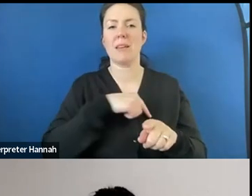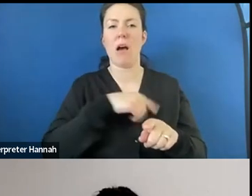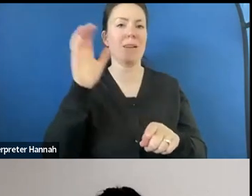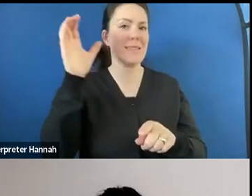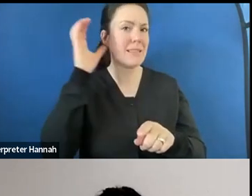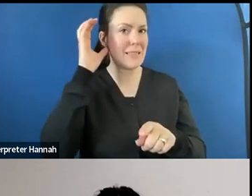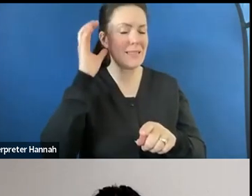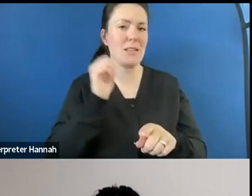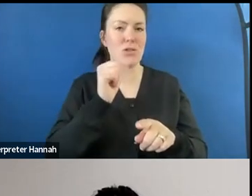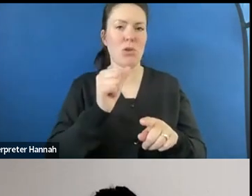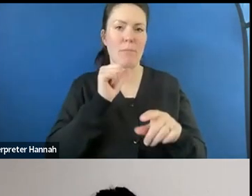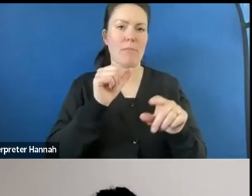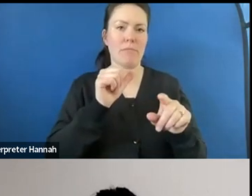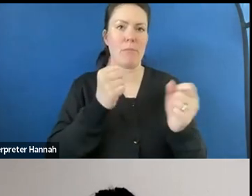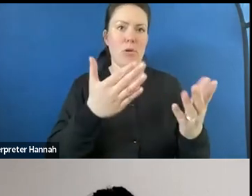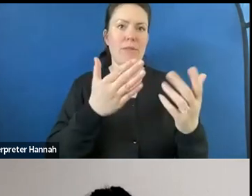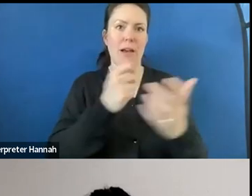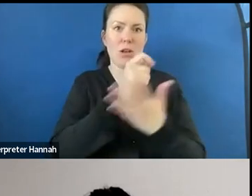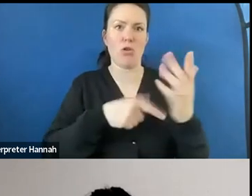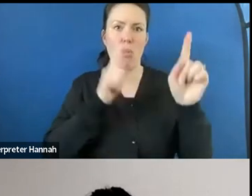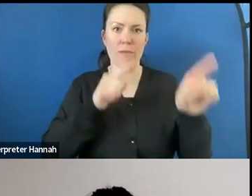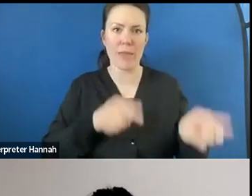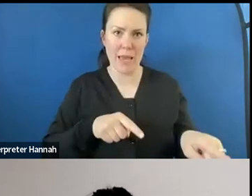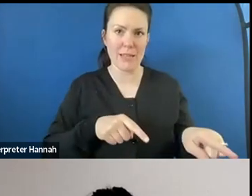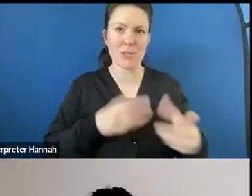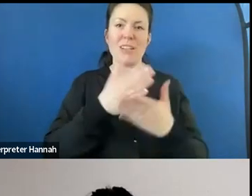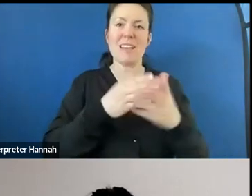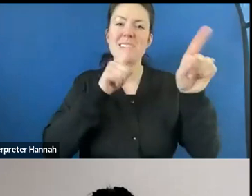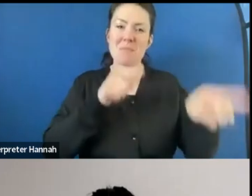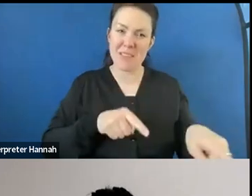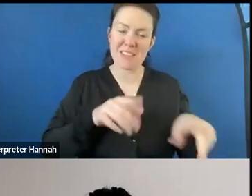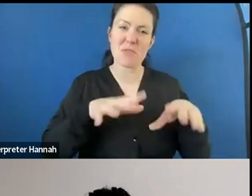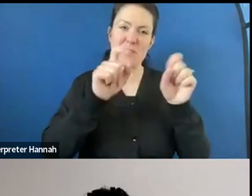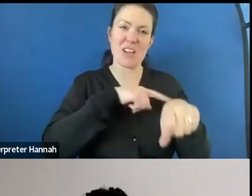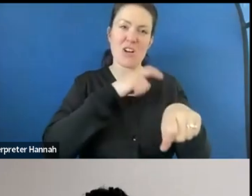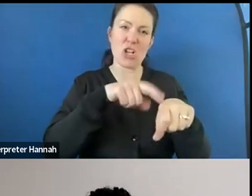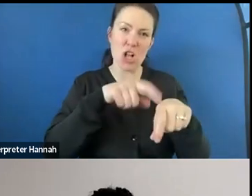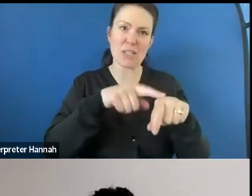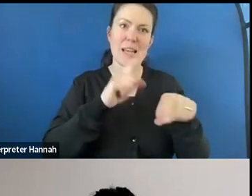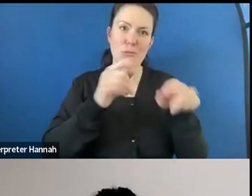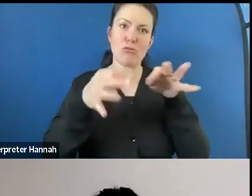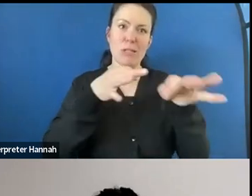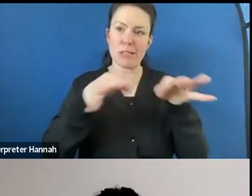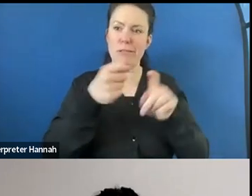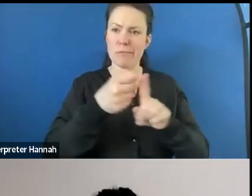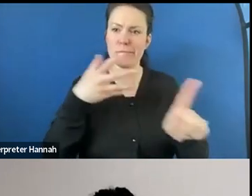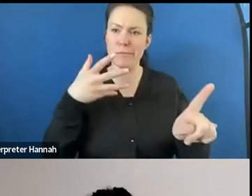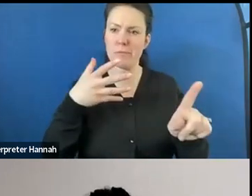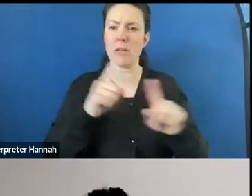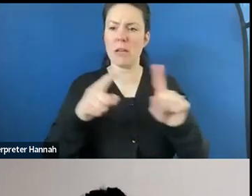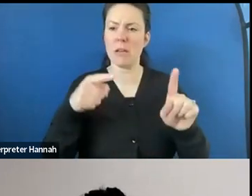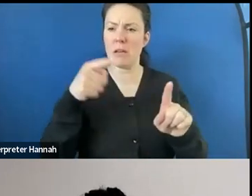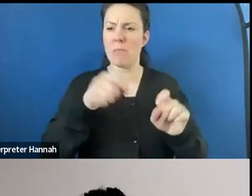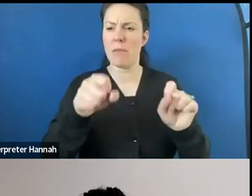give all the answers because some of these answers will take very, very long time. But this has been